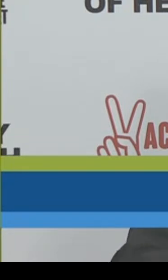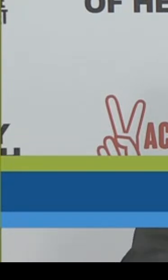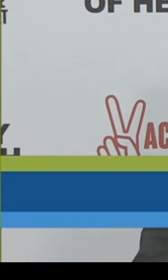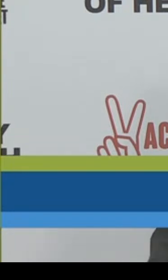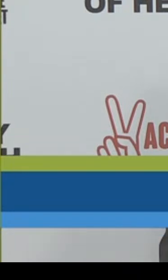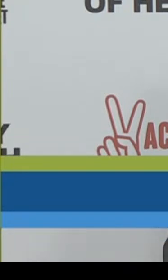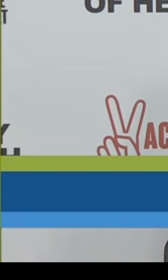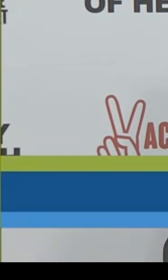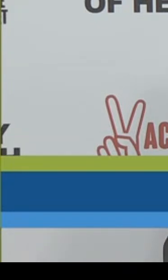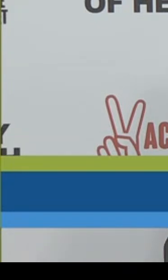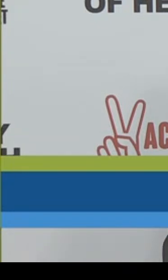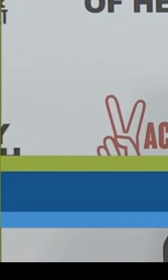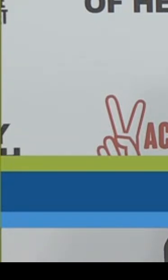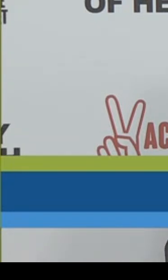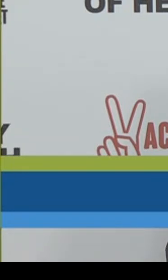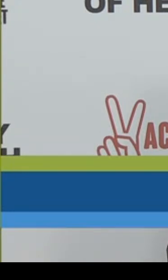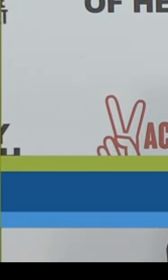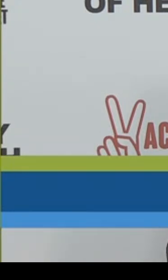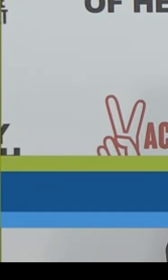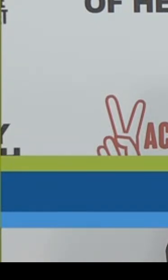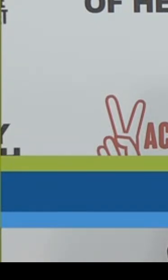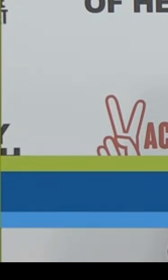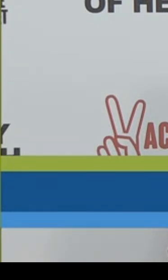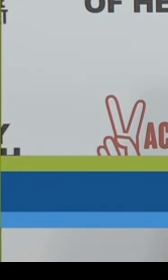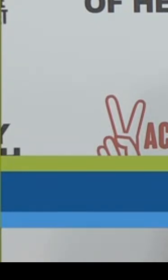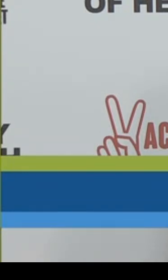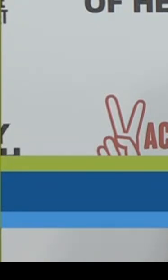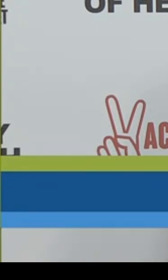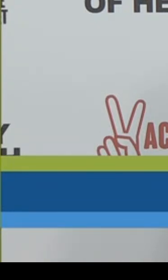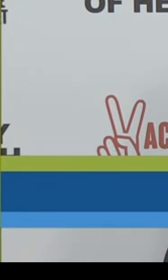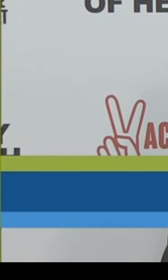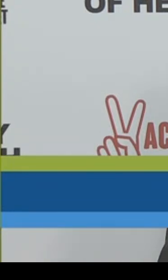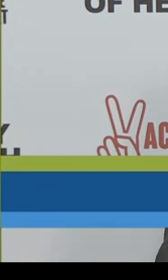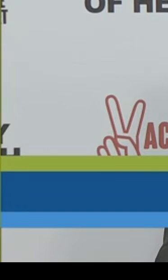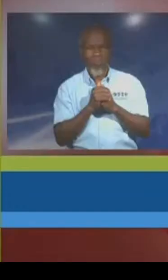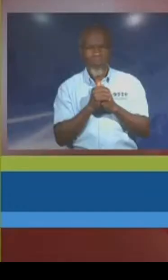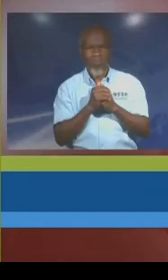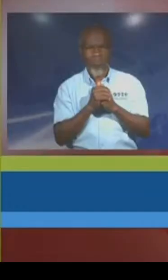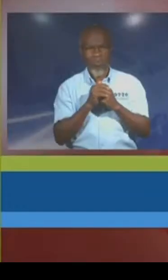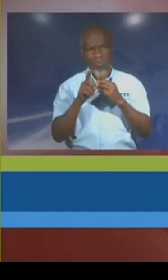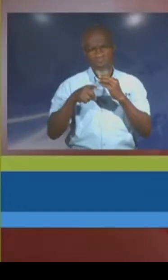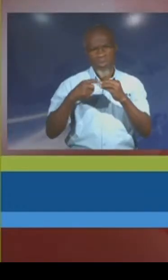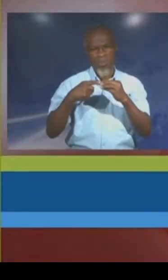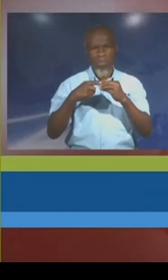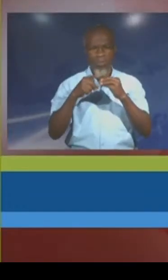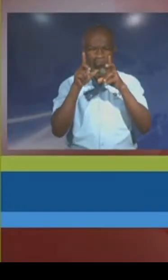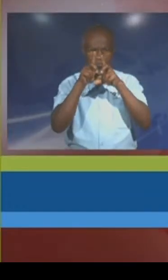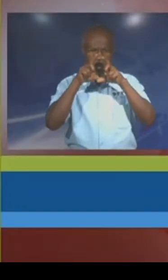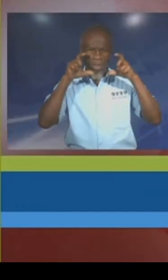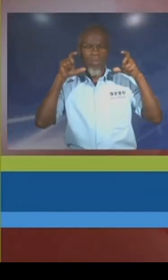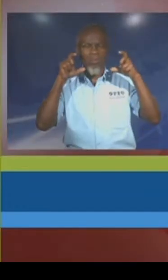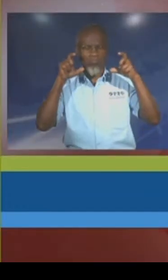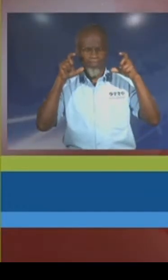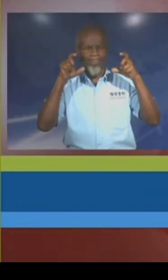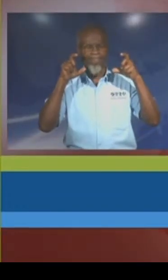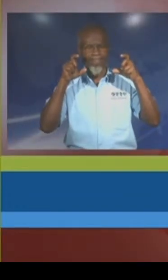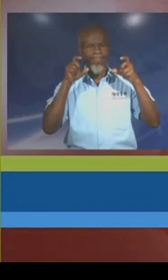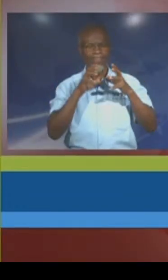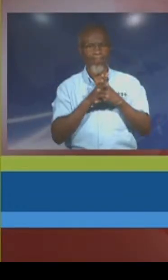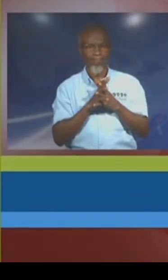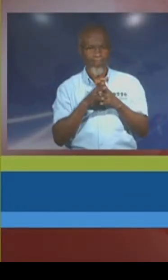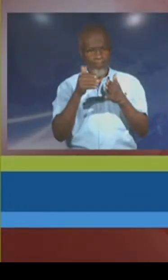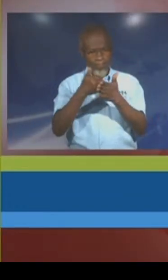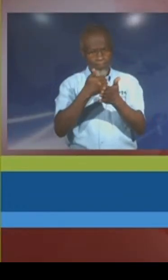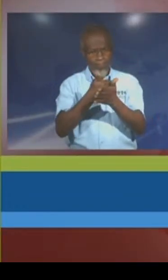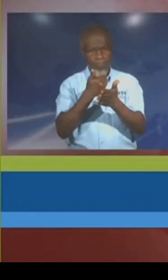if I could have the first slide of the other presentation, which is the masking presentation. It says way